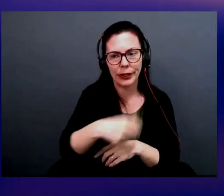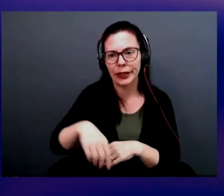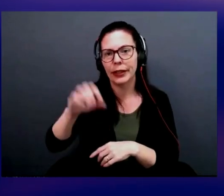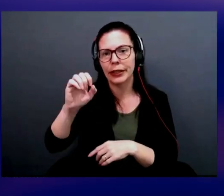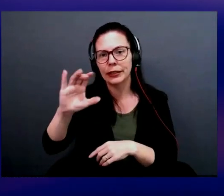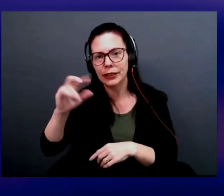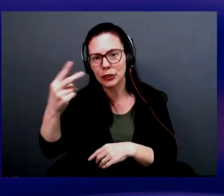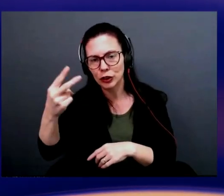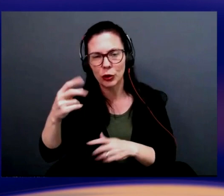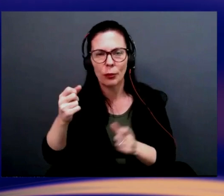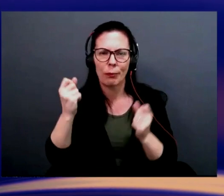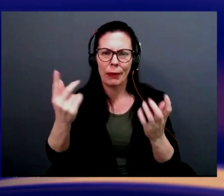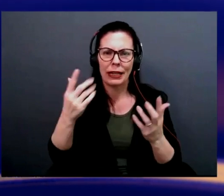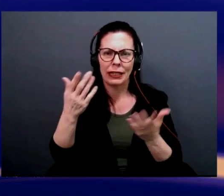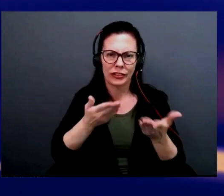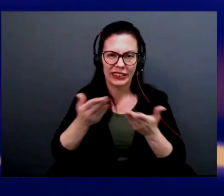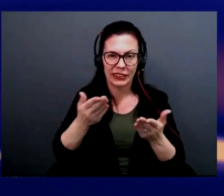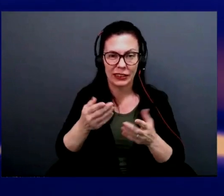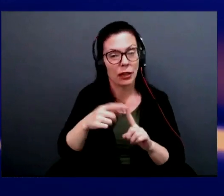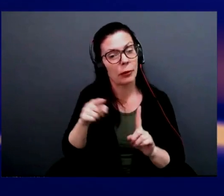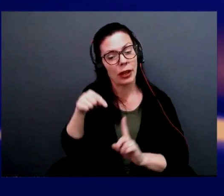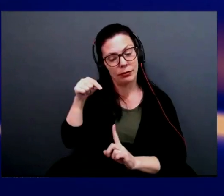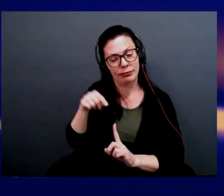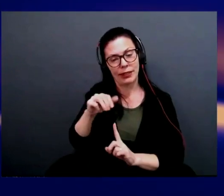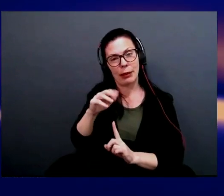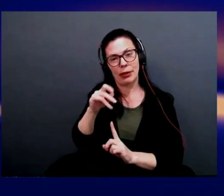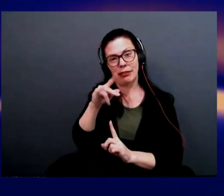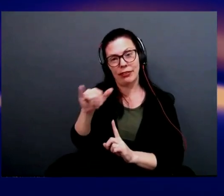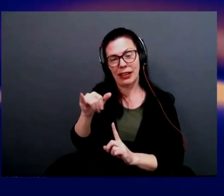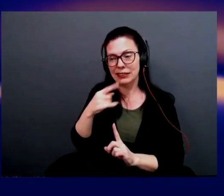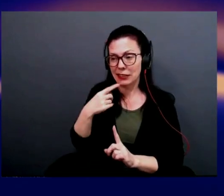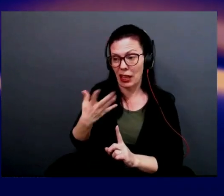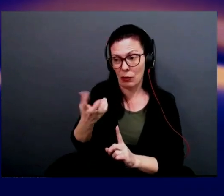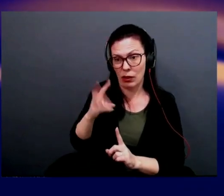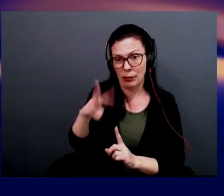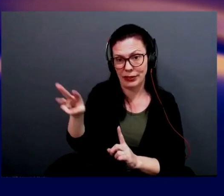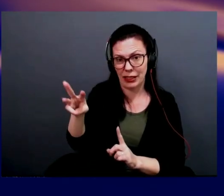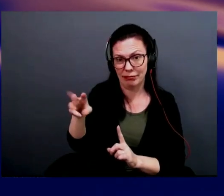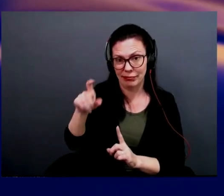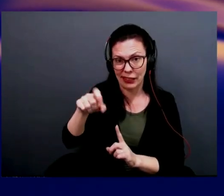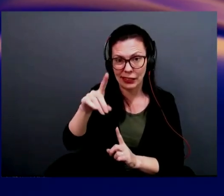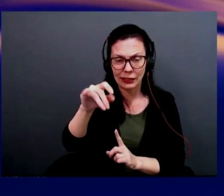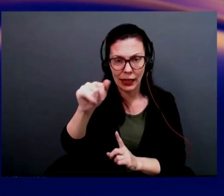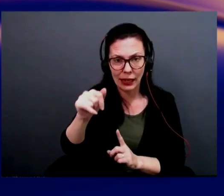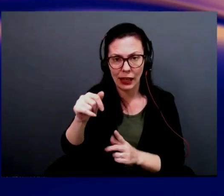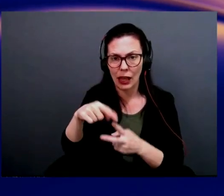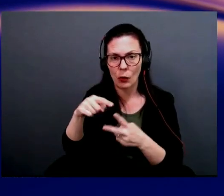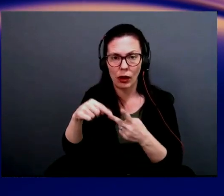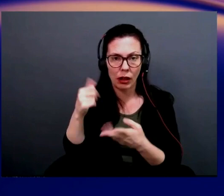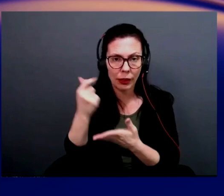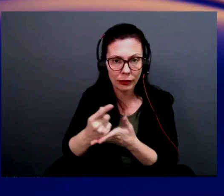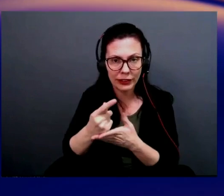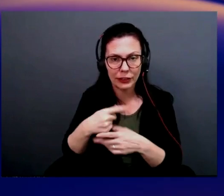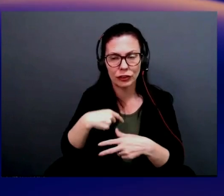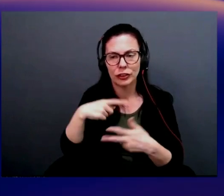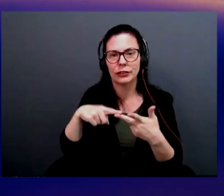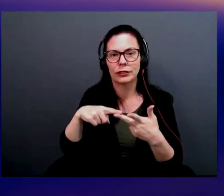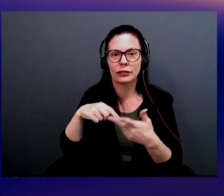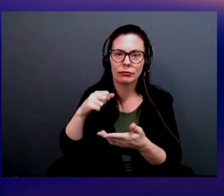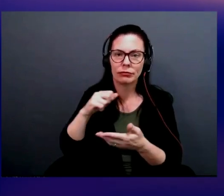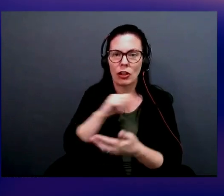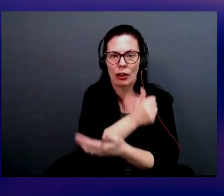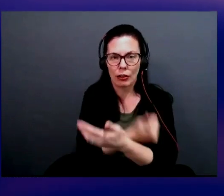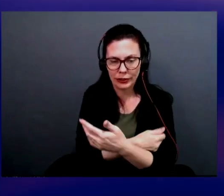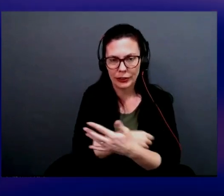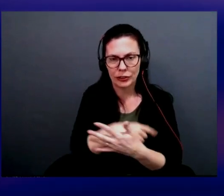services. But with Amplify, you can just say, I want a website, I need some data, I want authorization, I want authentication, and you're